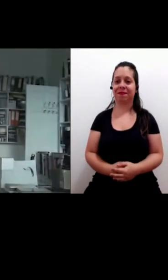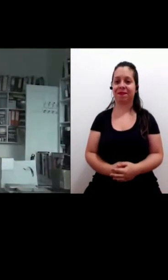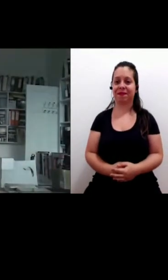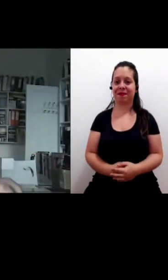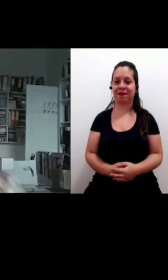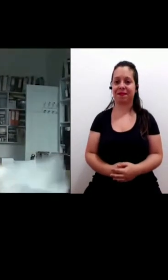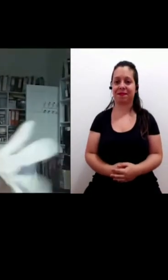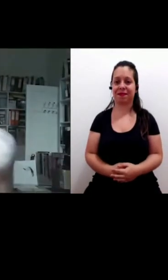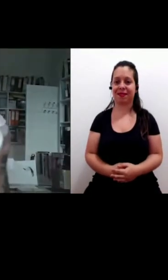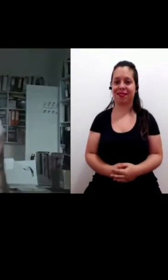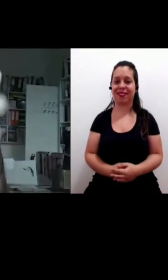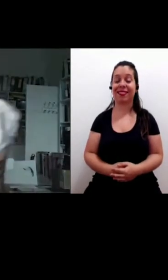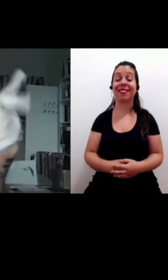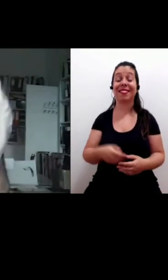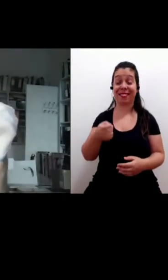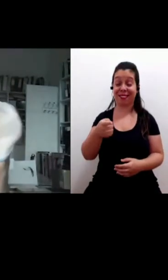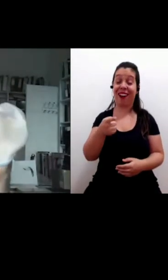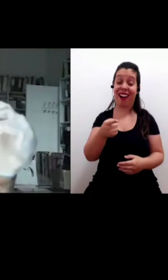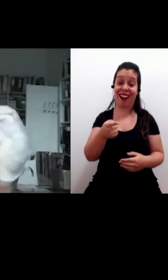these are the gloves